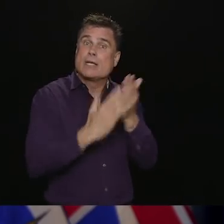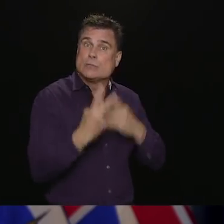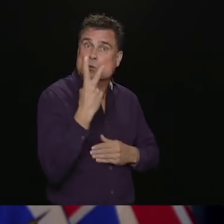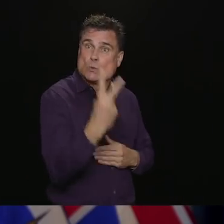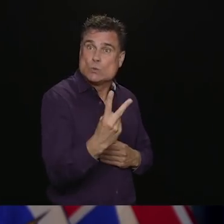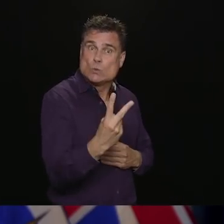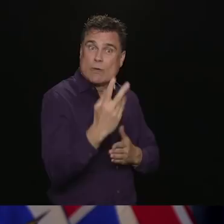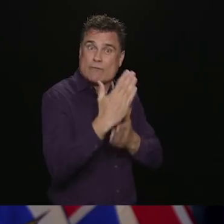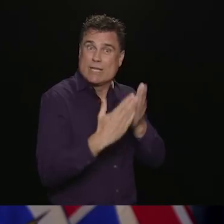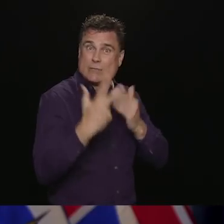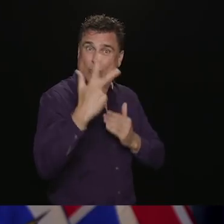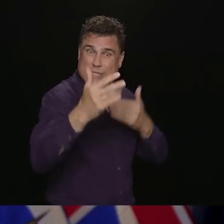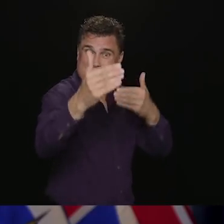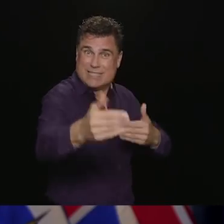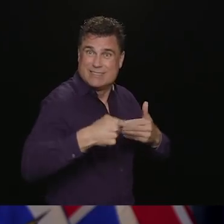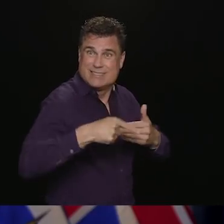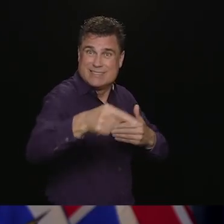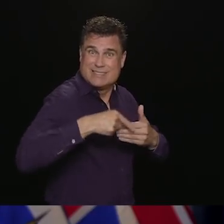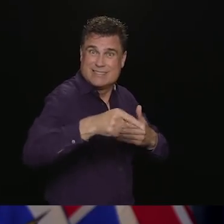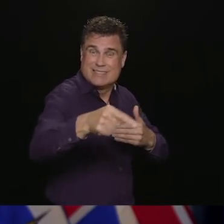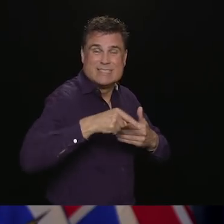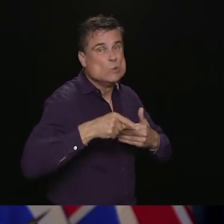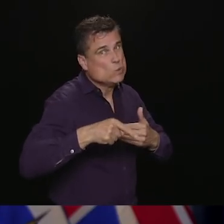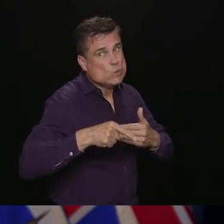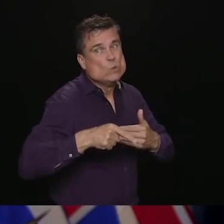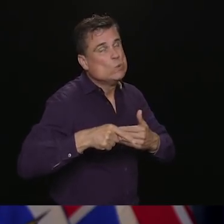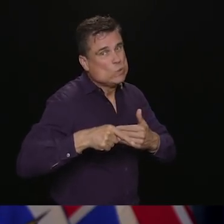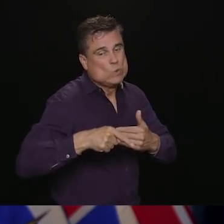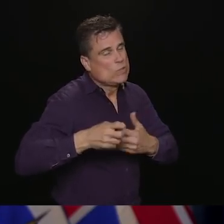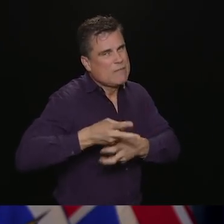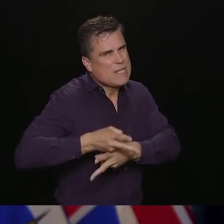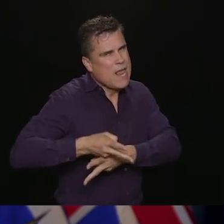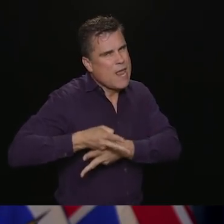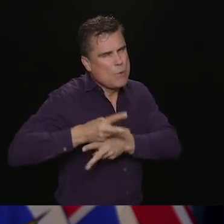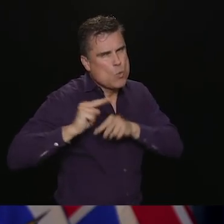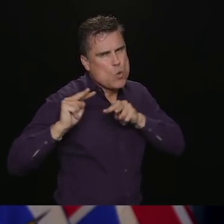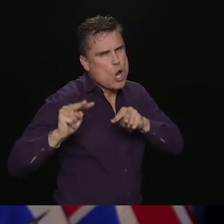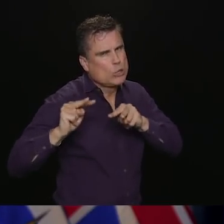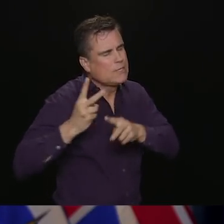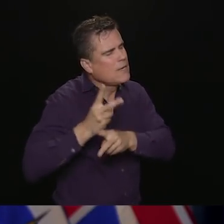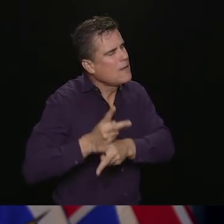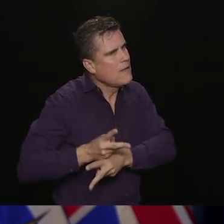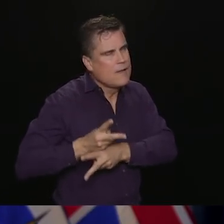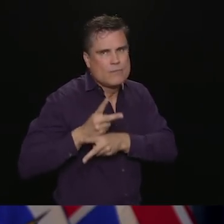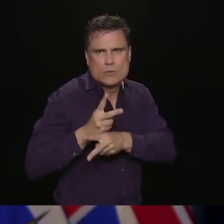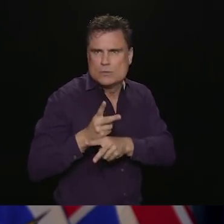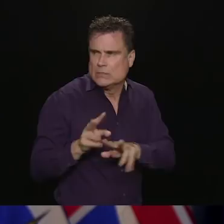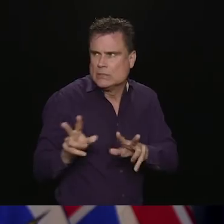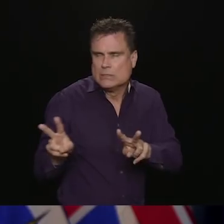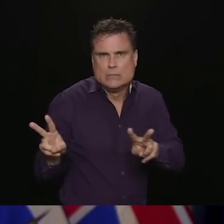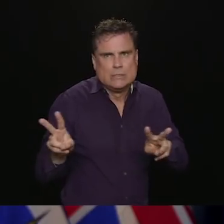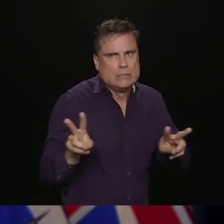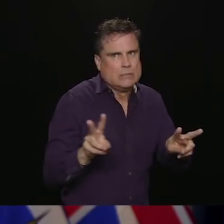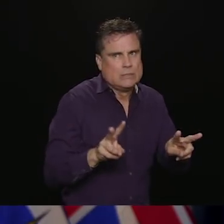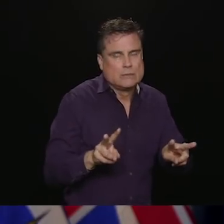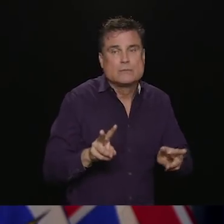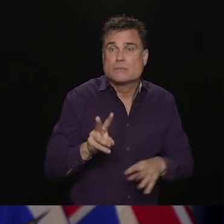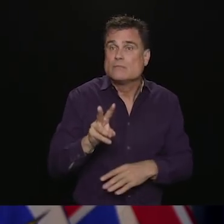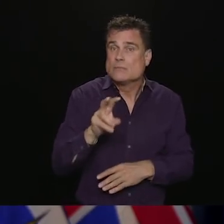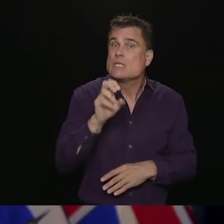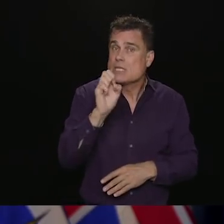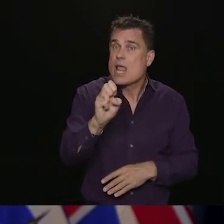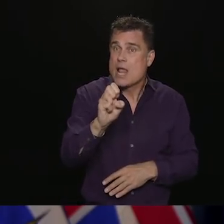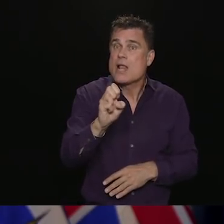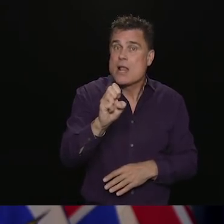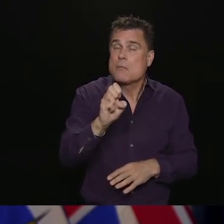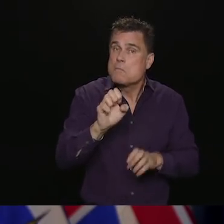careful. We can go back to work with physical distancing, with increased hand hygiene, with increased cleaning of our environments. We can see a